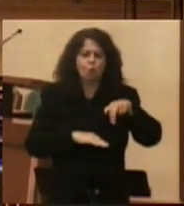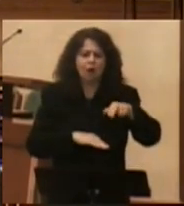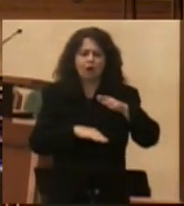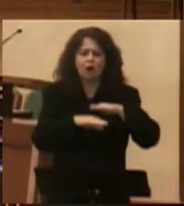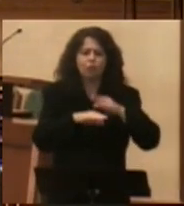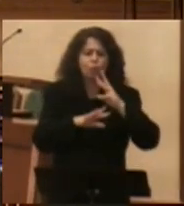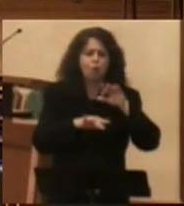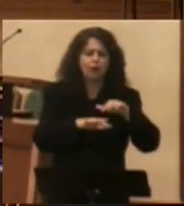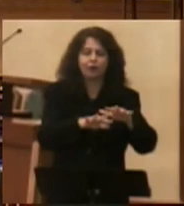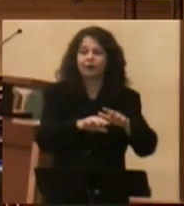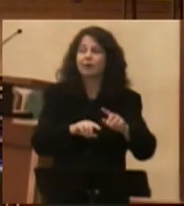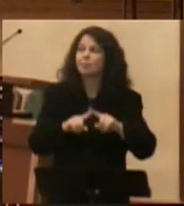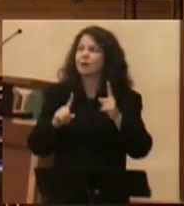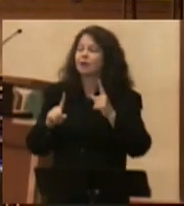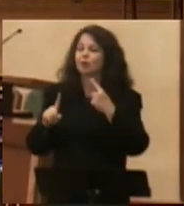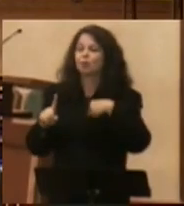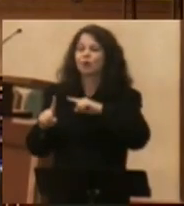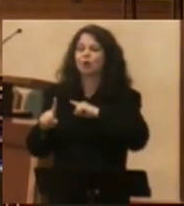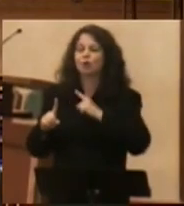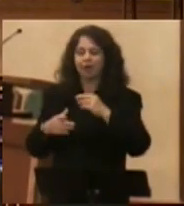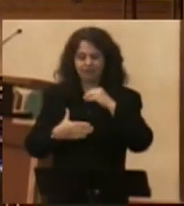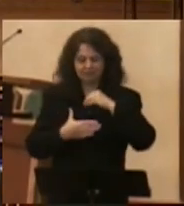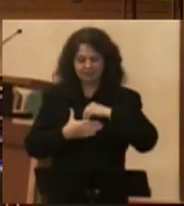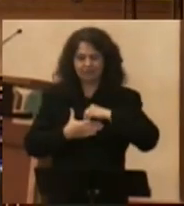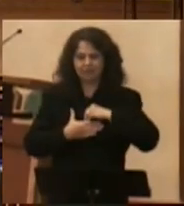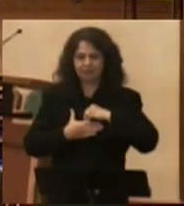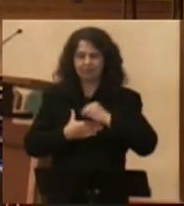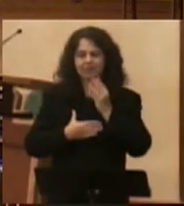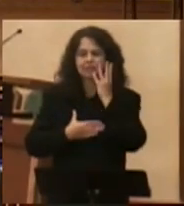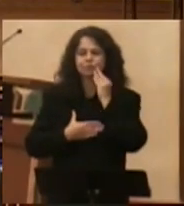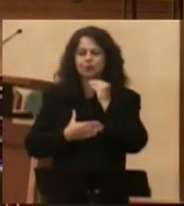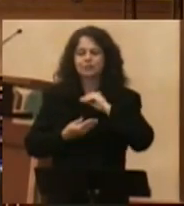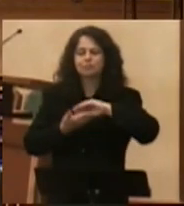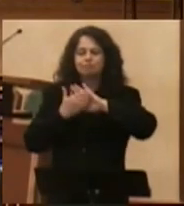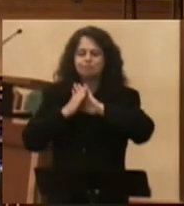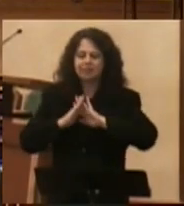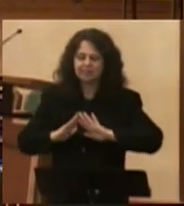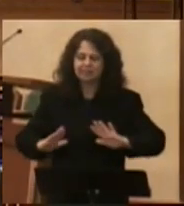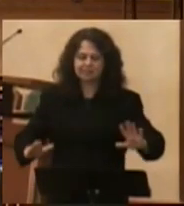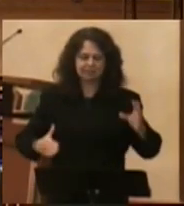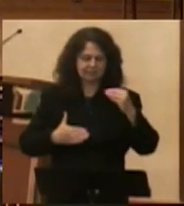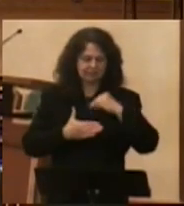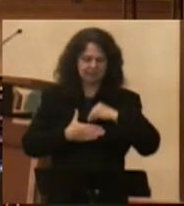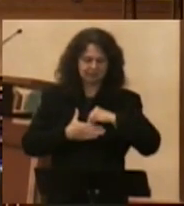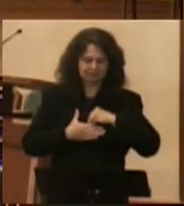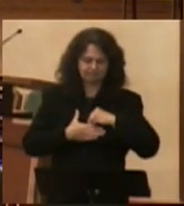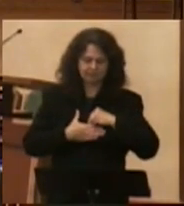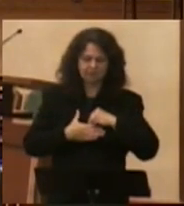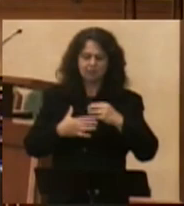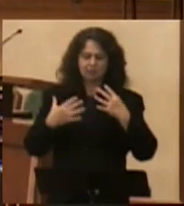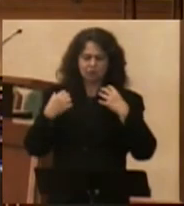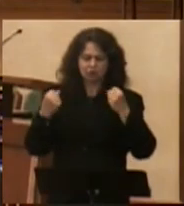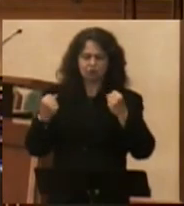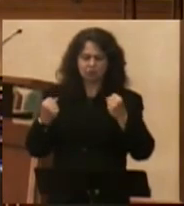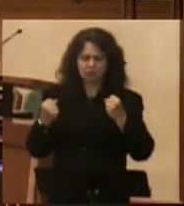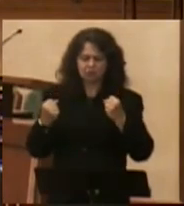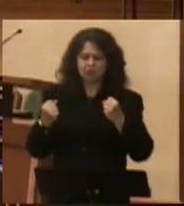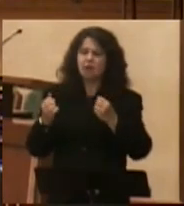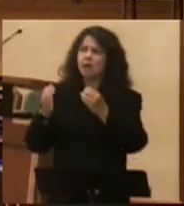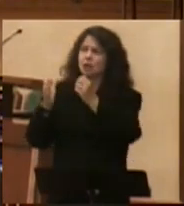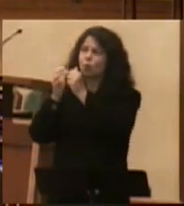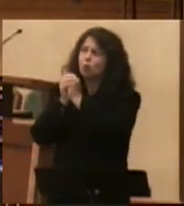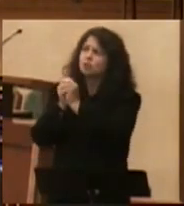help us experience peace within the midst of the storm. That courage will bring us to the point where we worship with